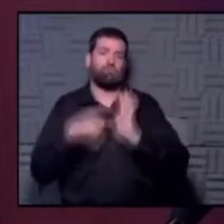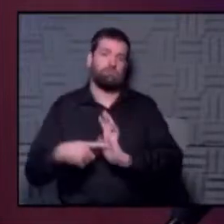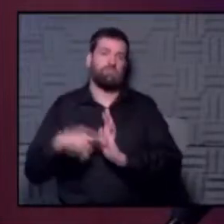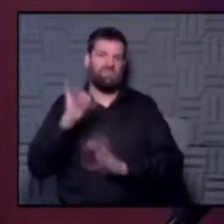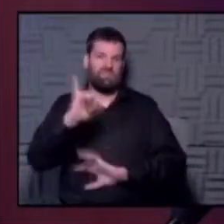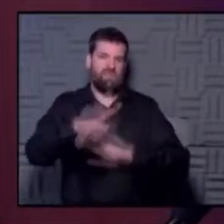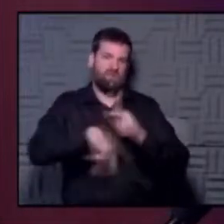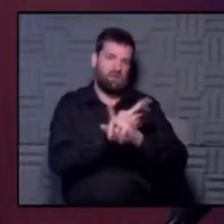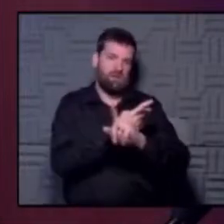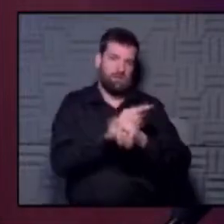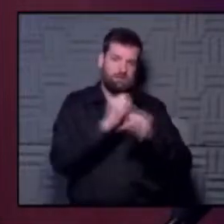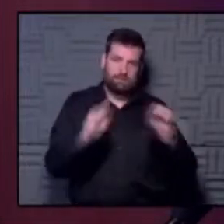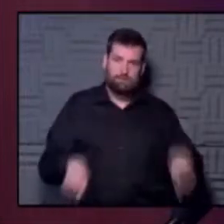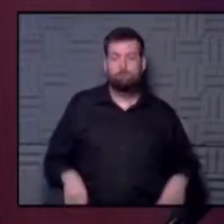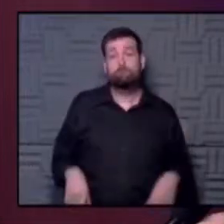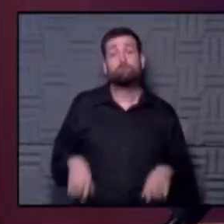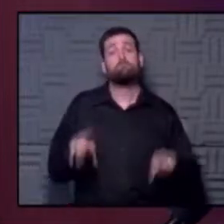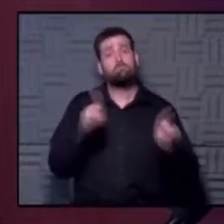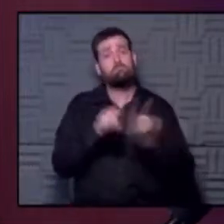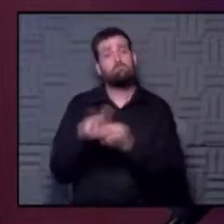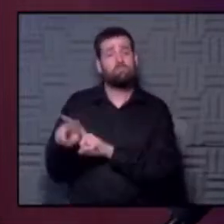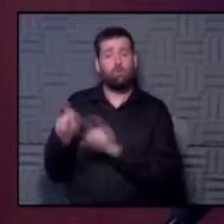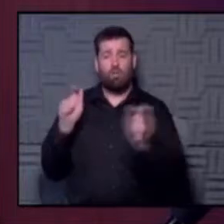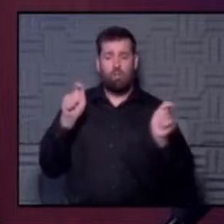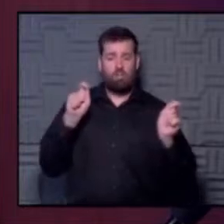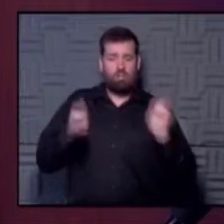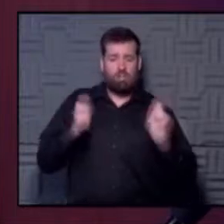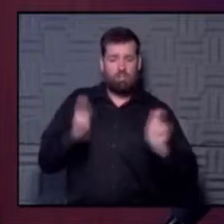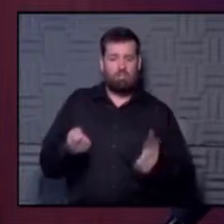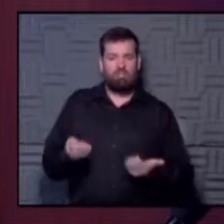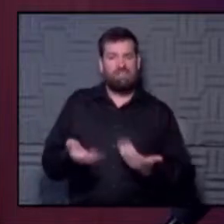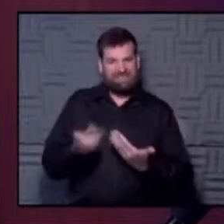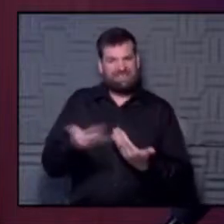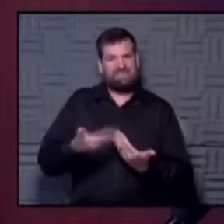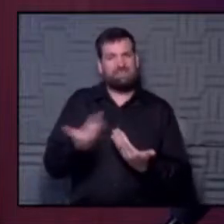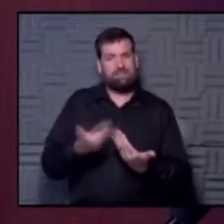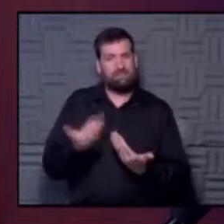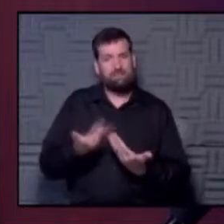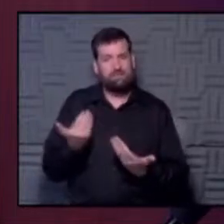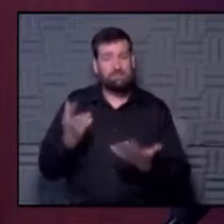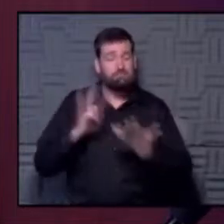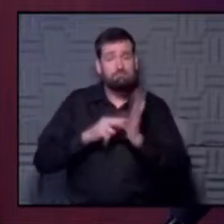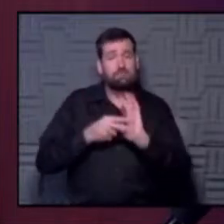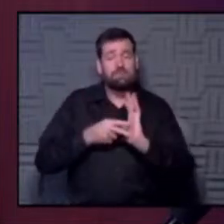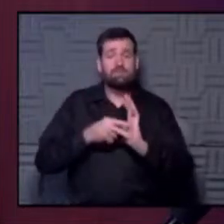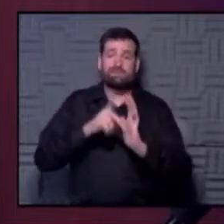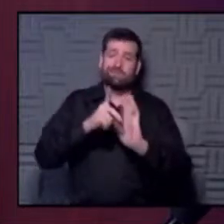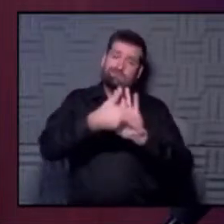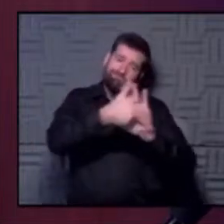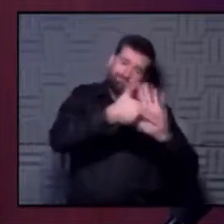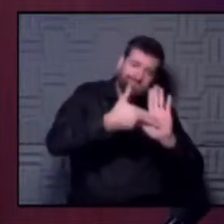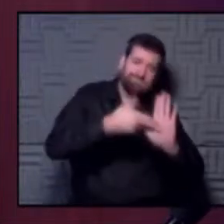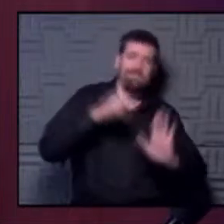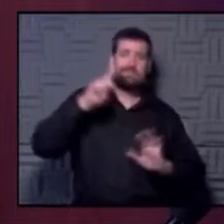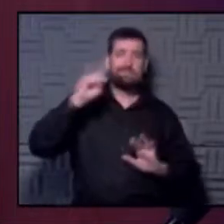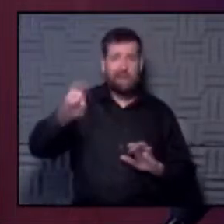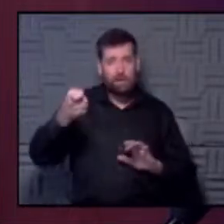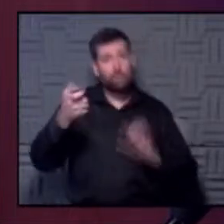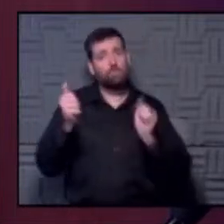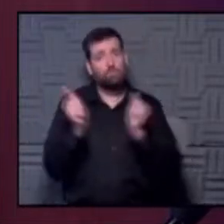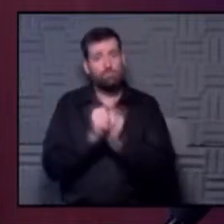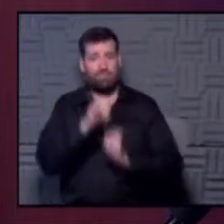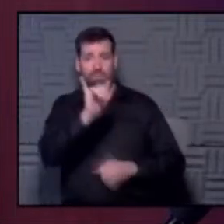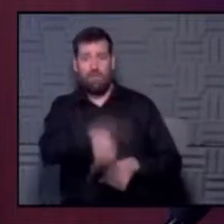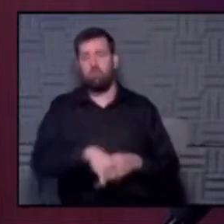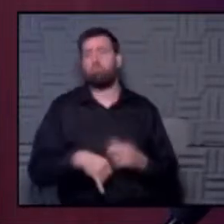of arrangement, and also be able to modify it relatively quickly. So we don't necessarily need to diagnose using a digital tool like